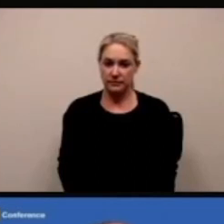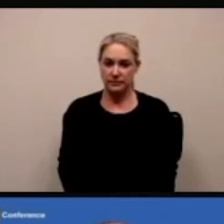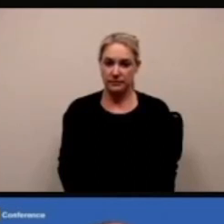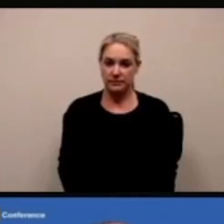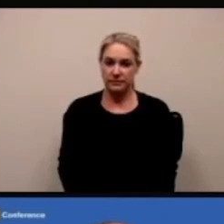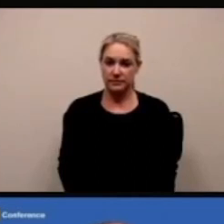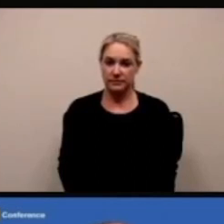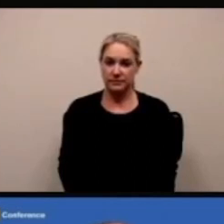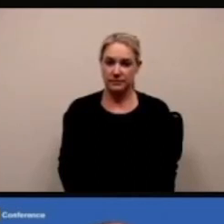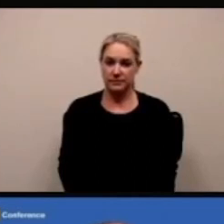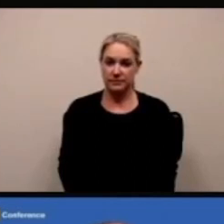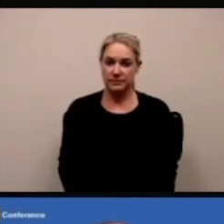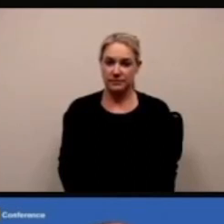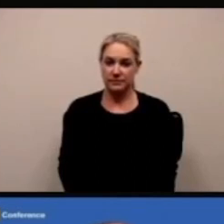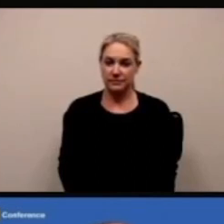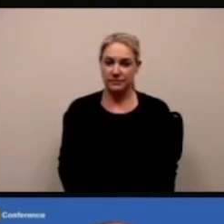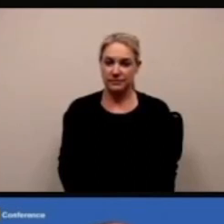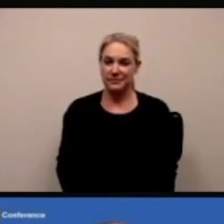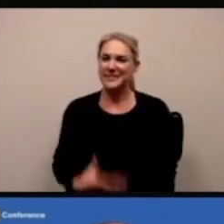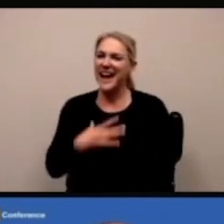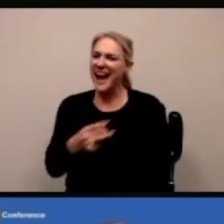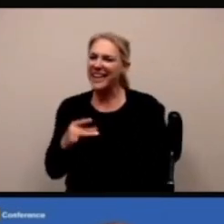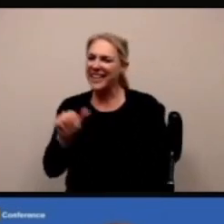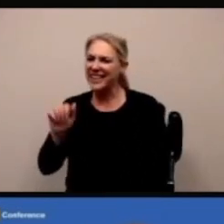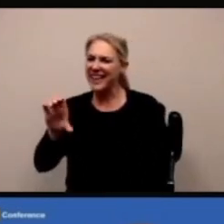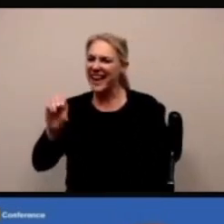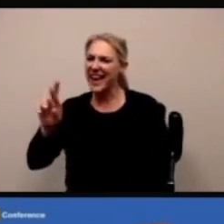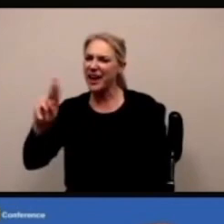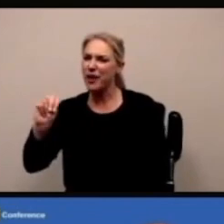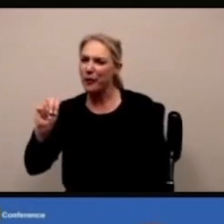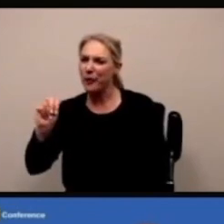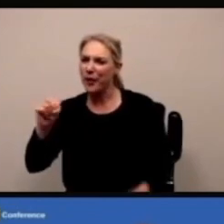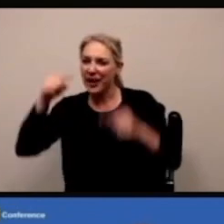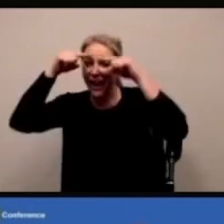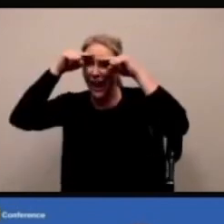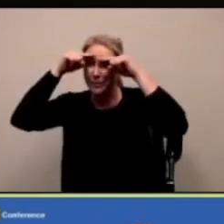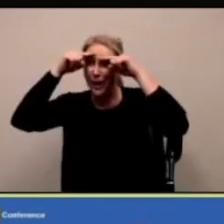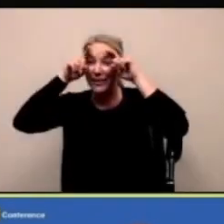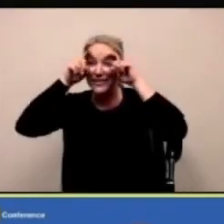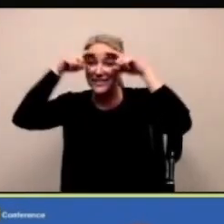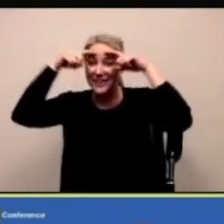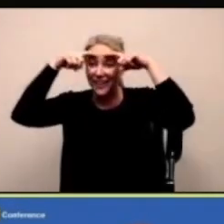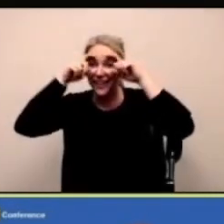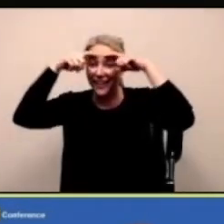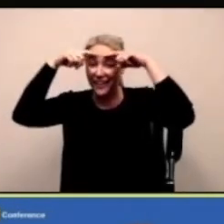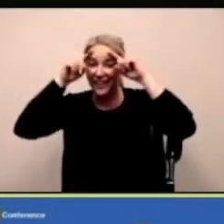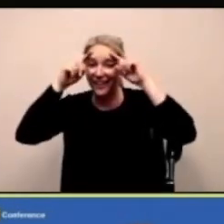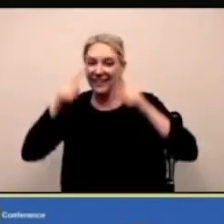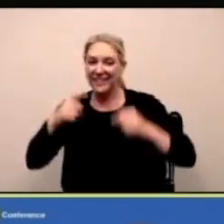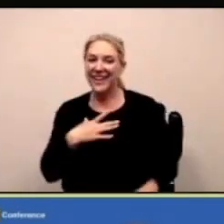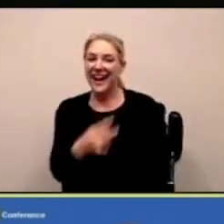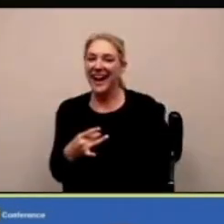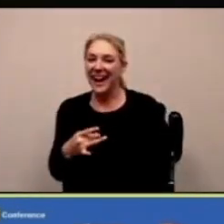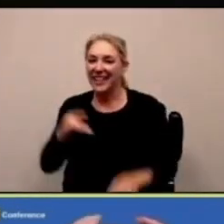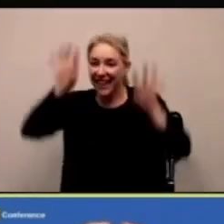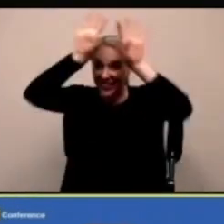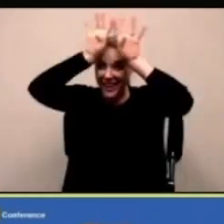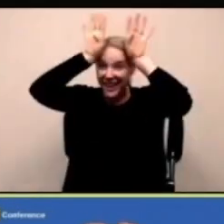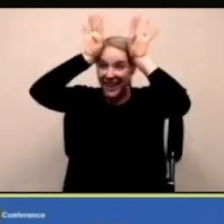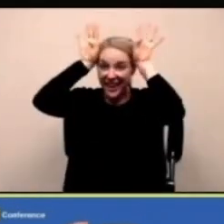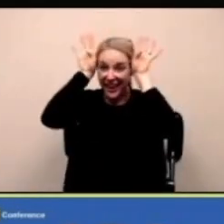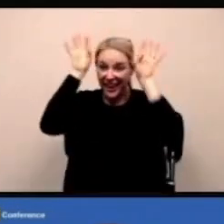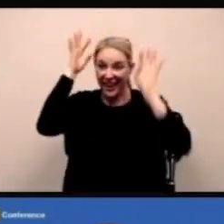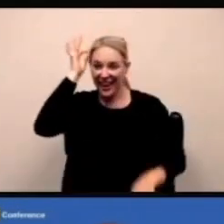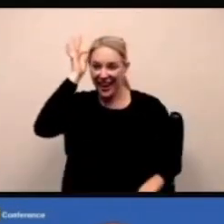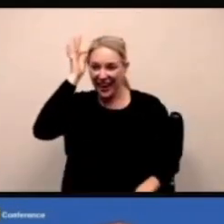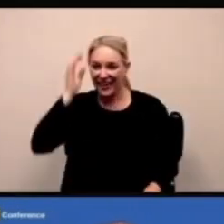So there it goes. Yeah. I love the acorn eyebrows, and they yes. I love the pine needle's hair. Maybe I should try that.